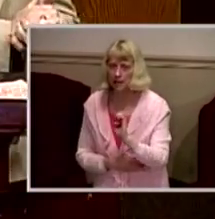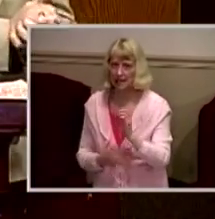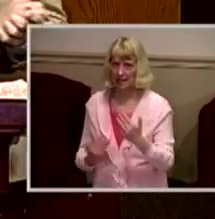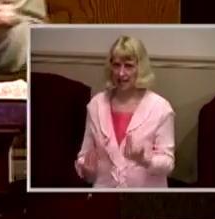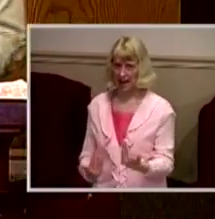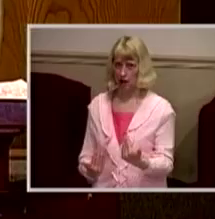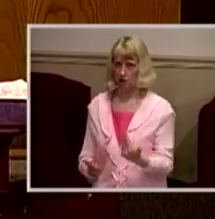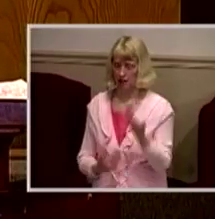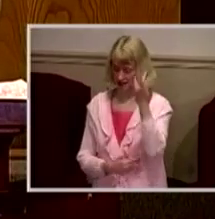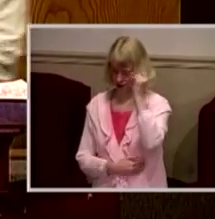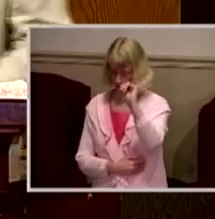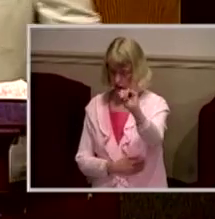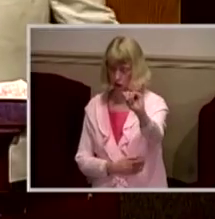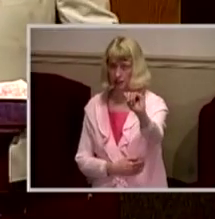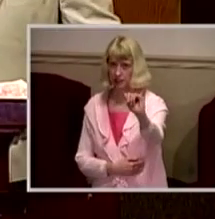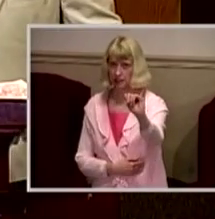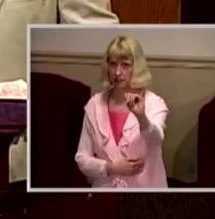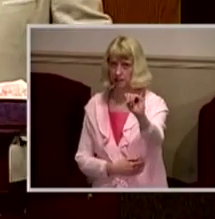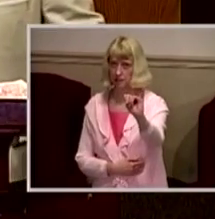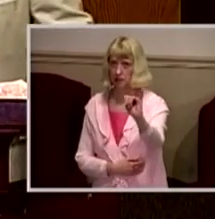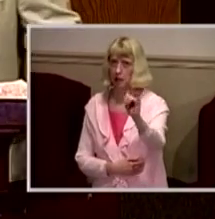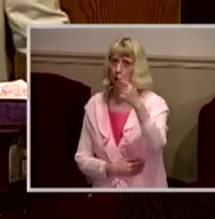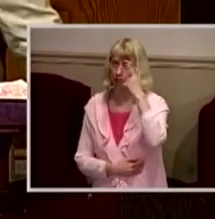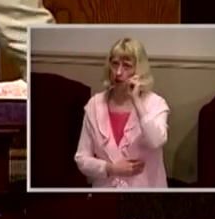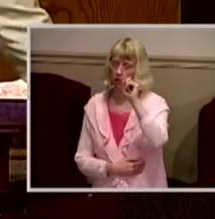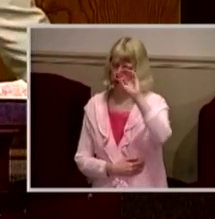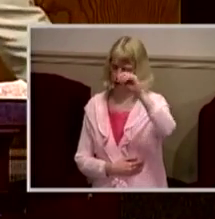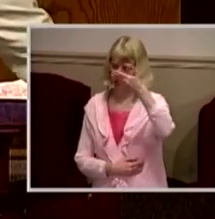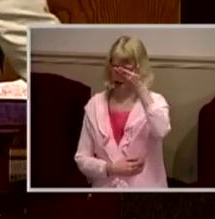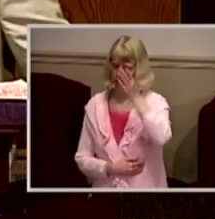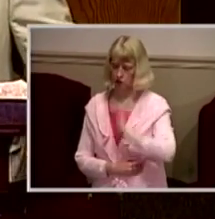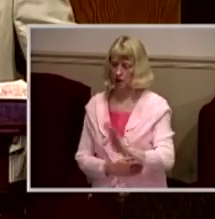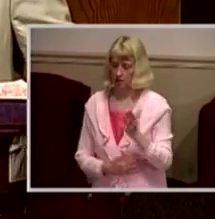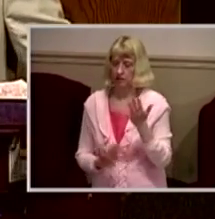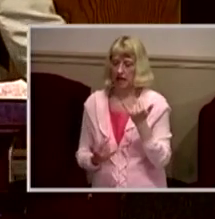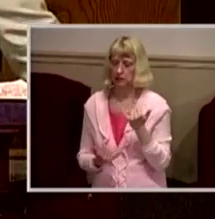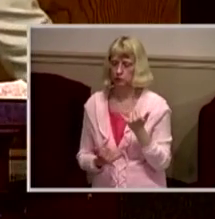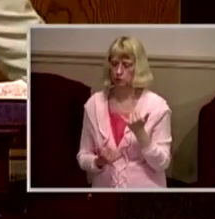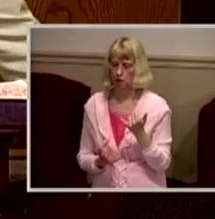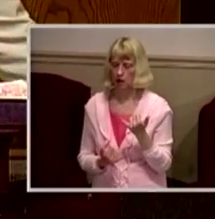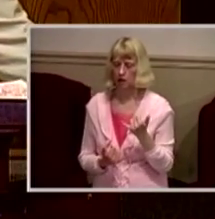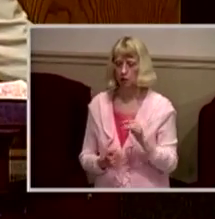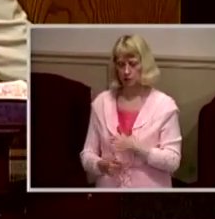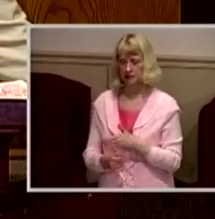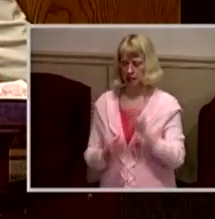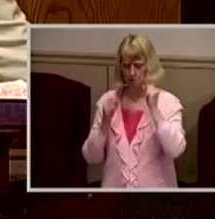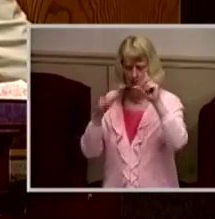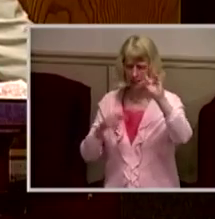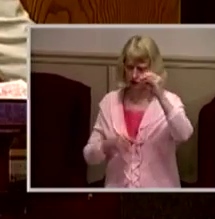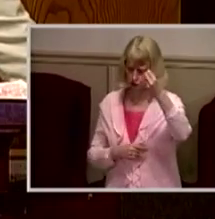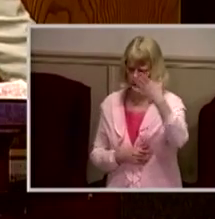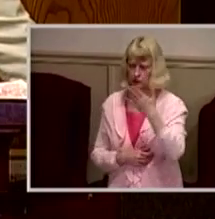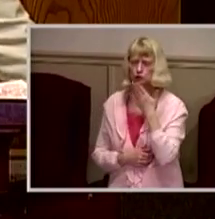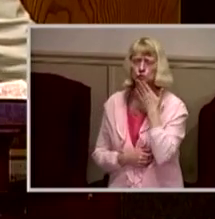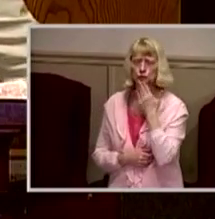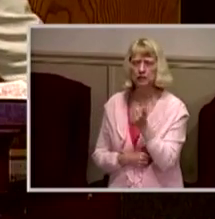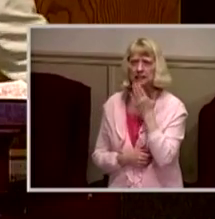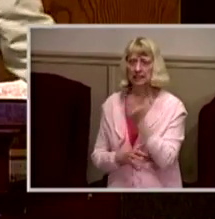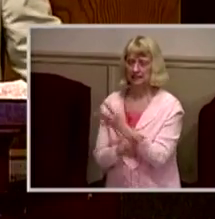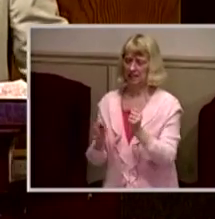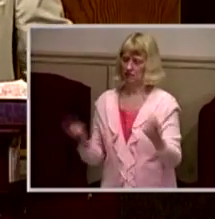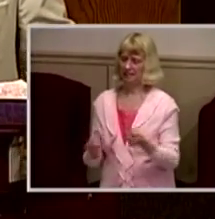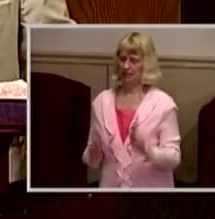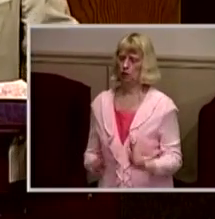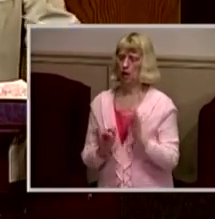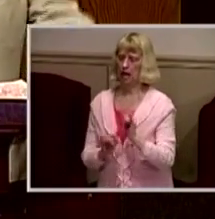now and throughout all of eternity is all because of the grace of God. That's why we need to sing Amazing Grace. How sweet the sound that saved a